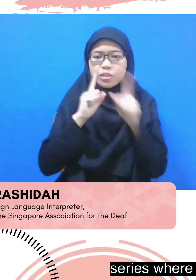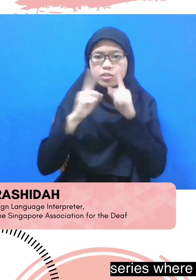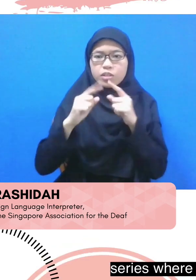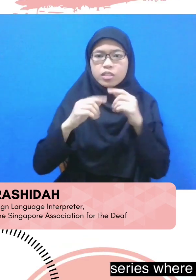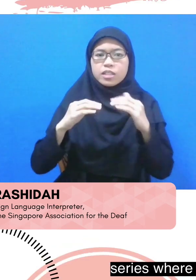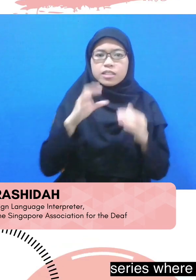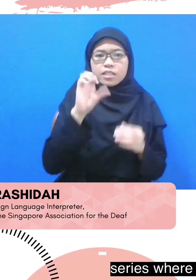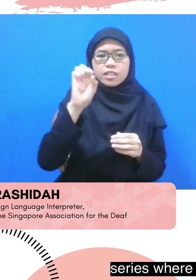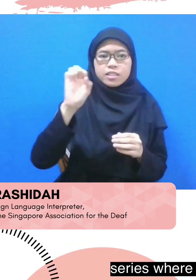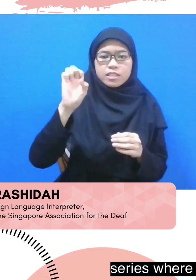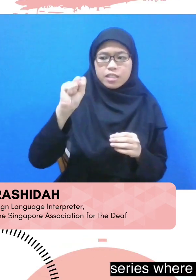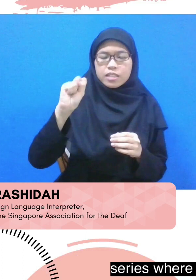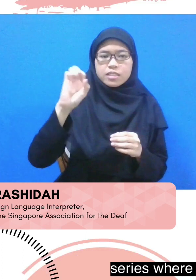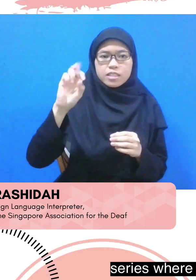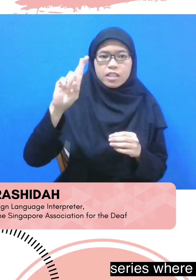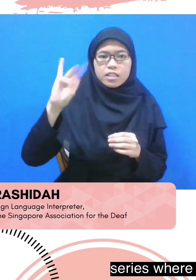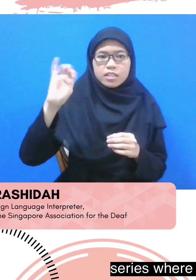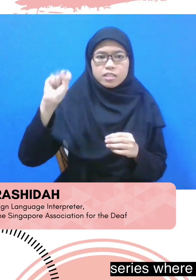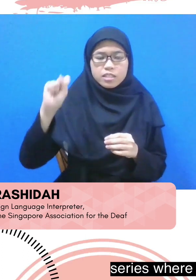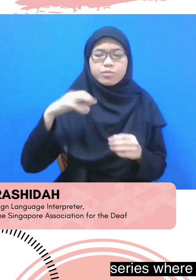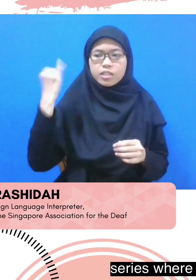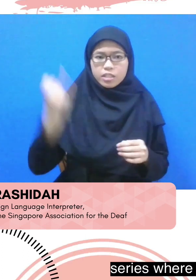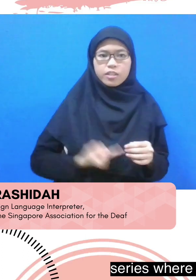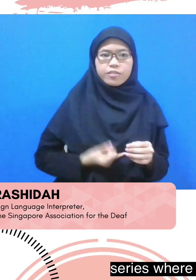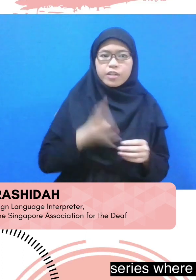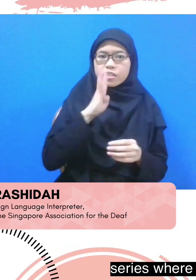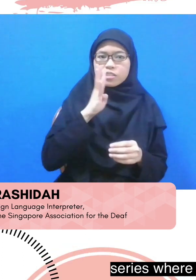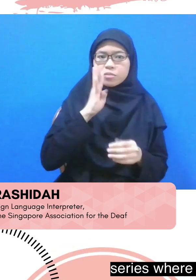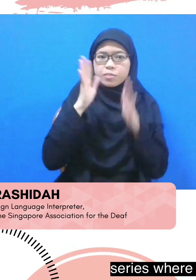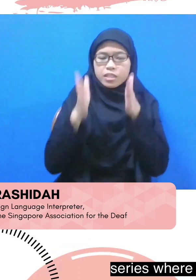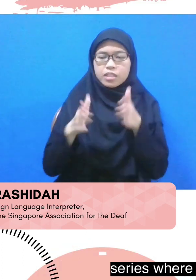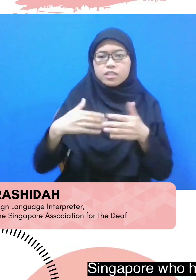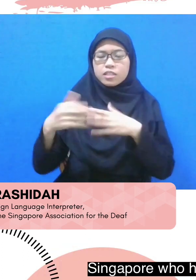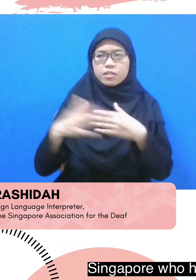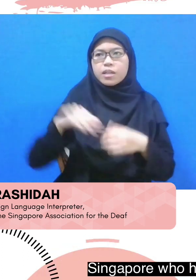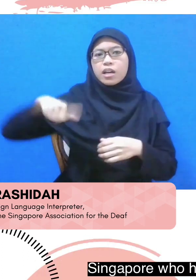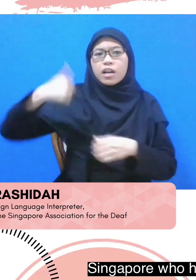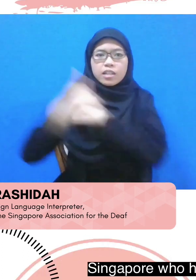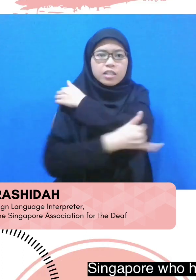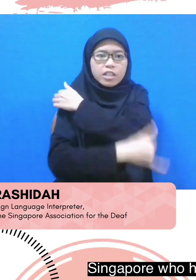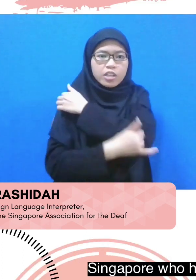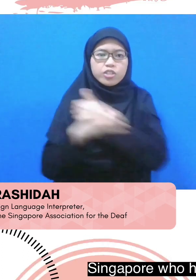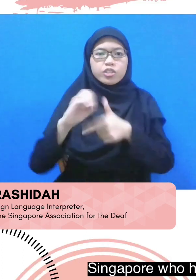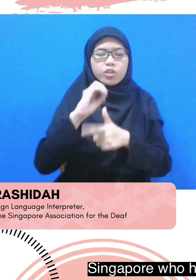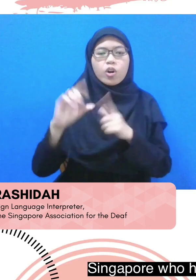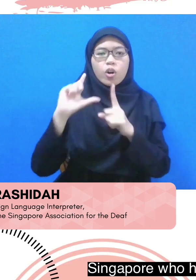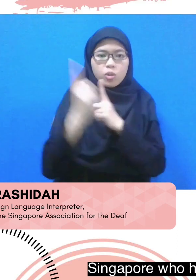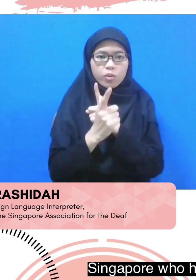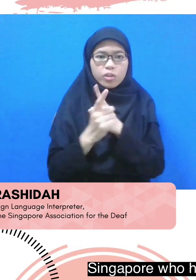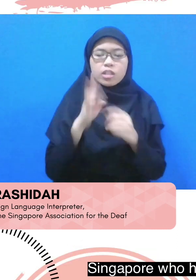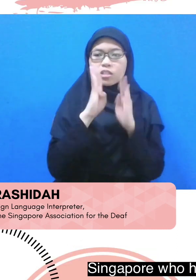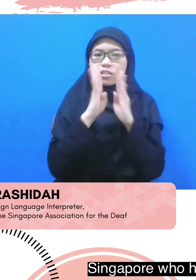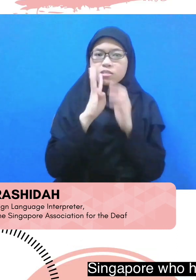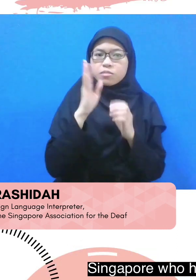we invite speakers, whether overseas or from Singapore, who have inspiring